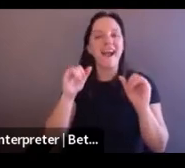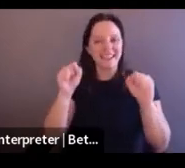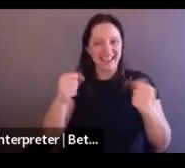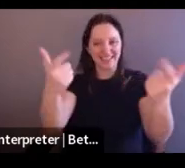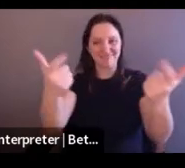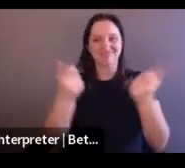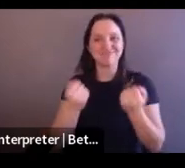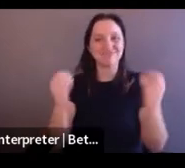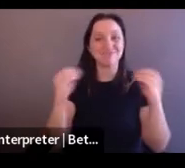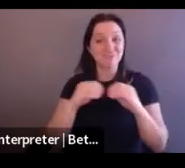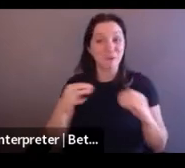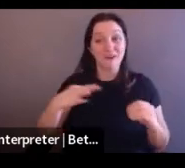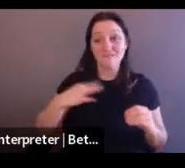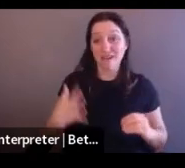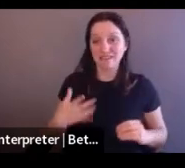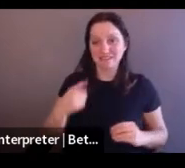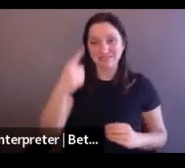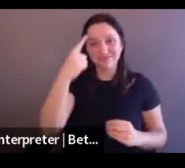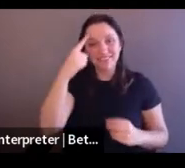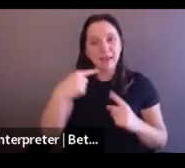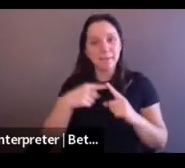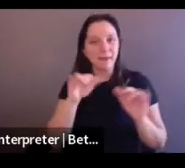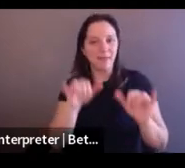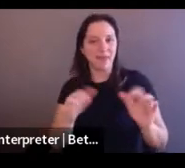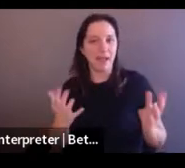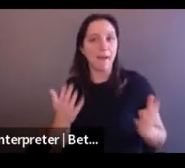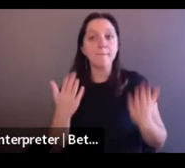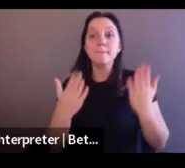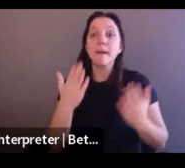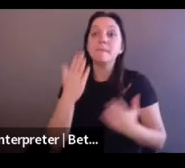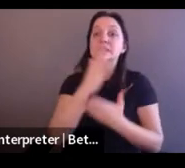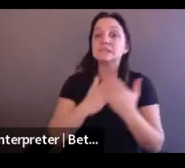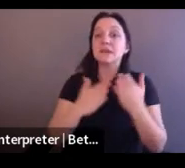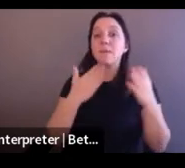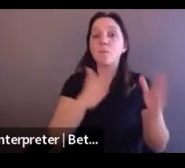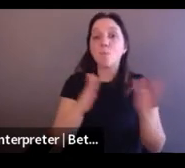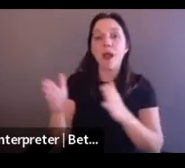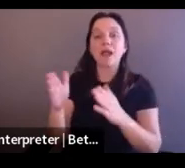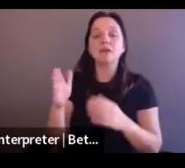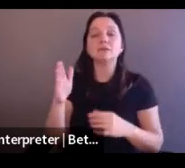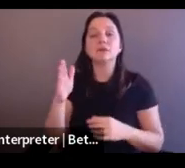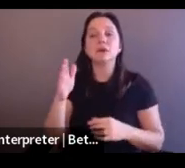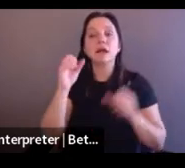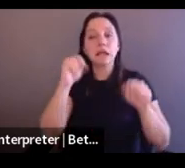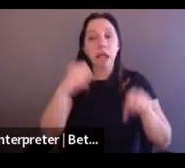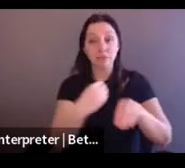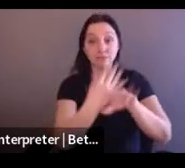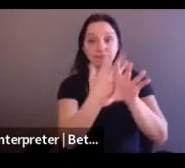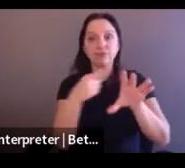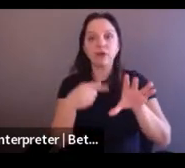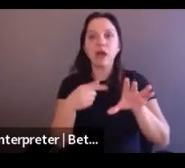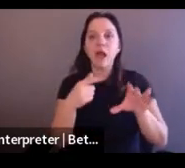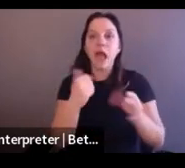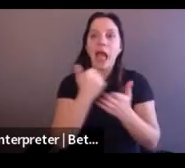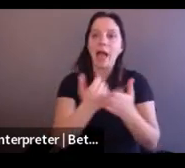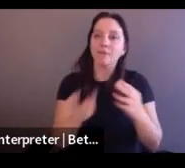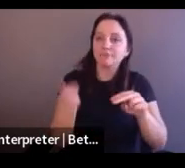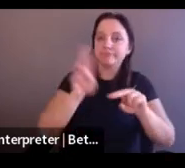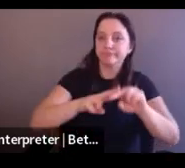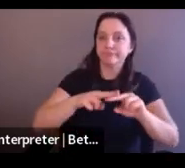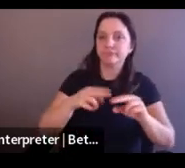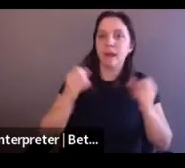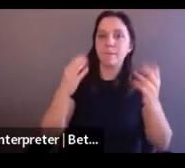you continue offering those virtual opportunities? Because there are some people that can't travel, or, you know, think about the other obstacles that people might